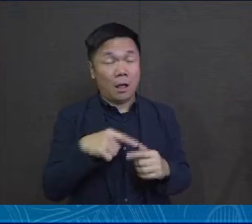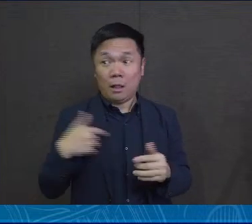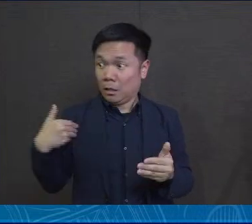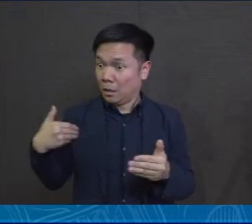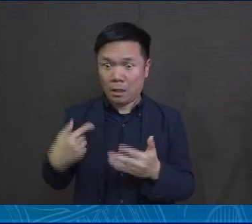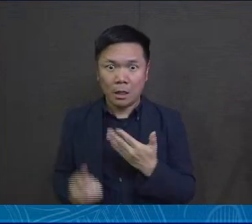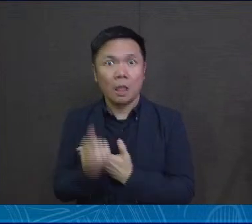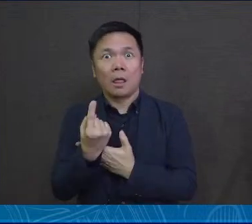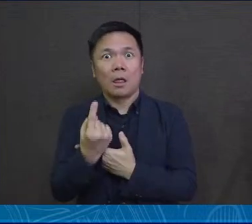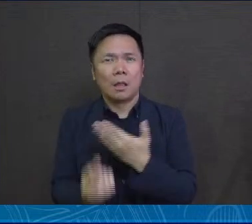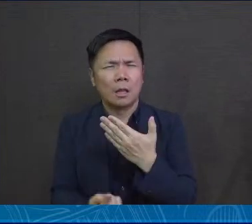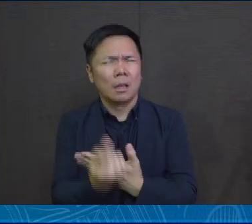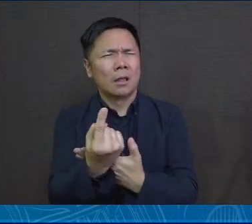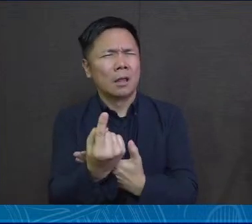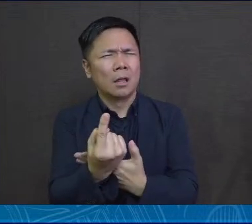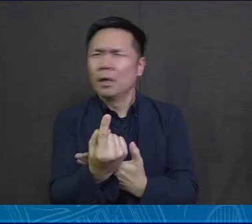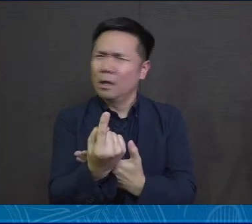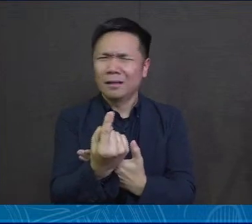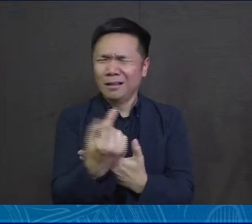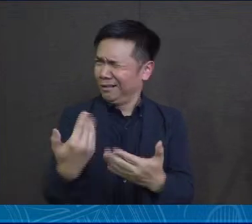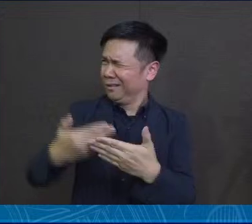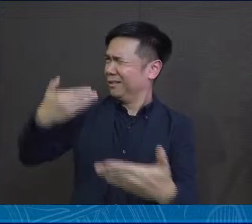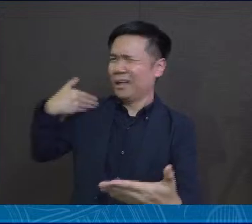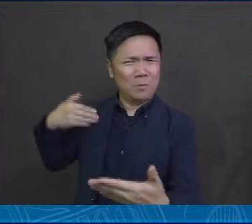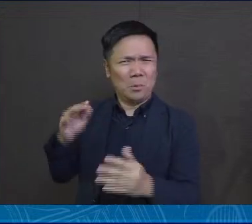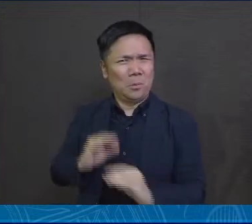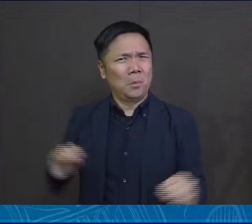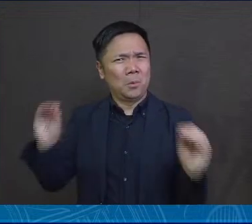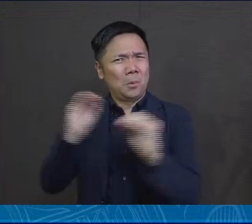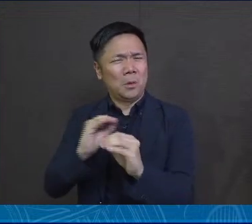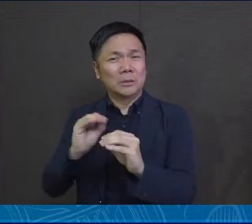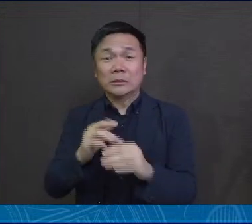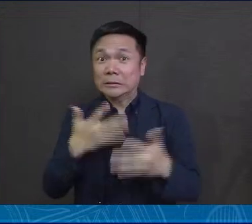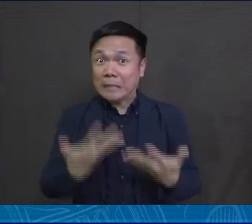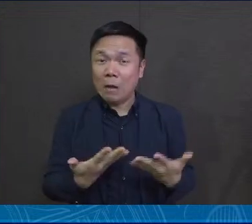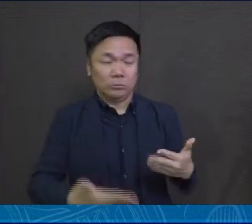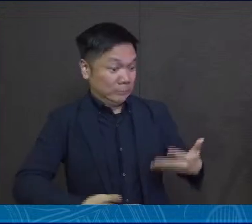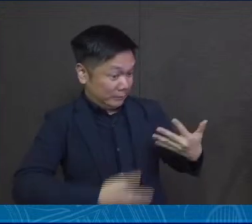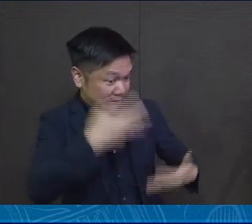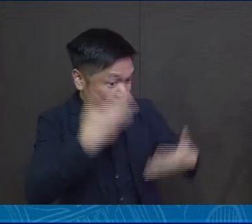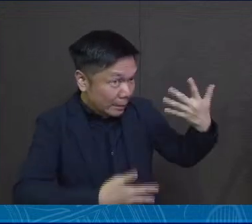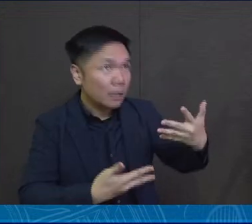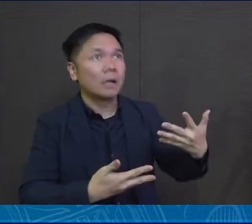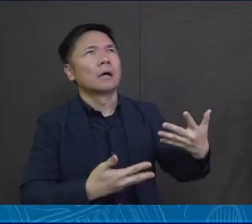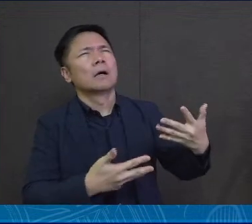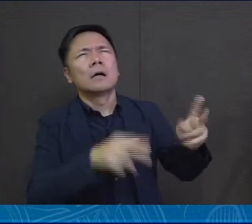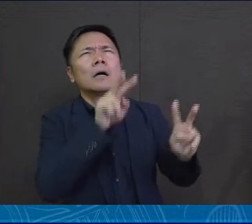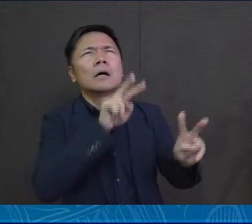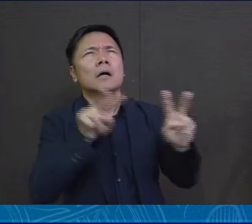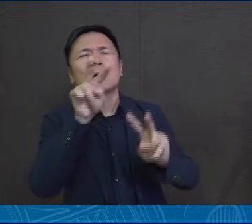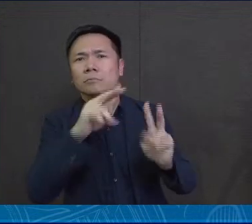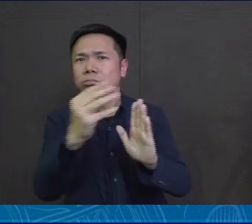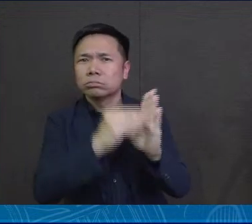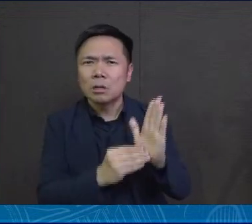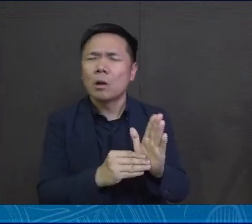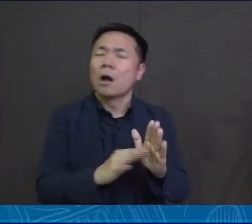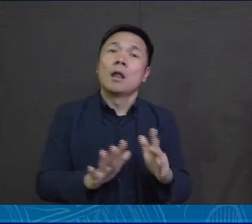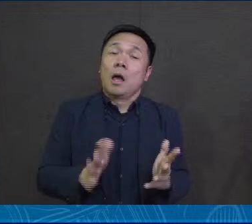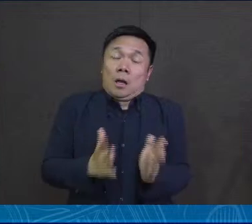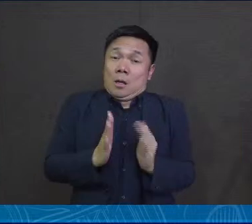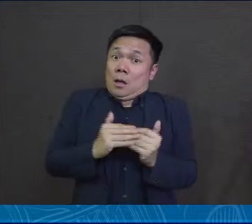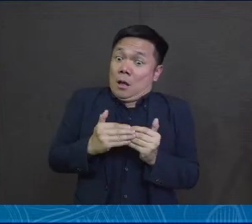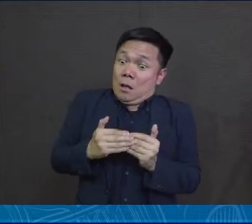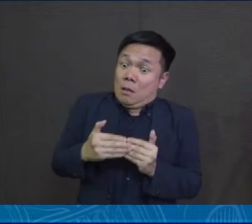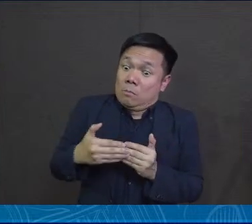seen before. So that requires us to be better prepared in collecting that data so that we can learn from the lessons and the current events and be prepared